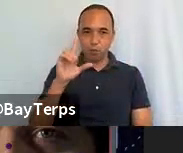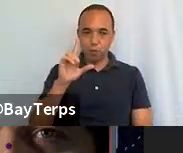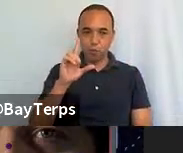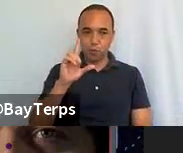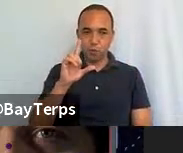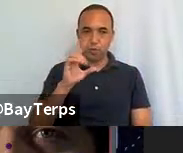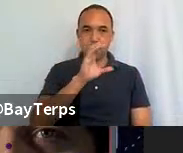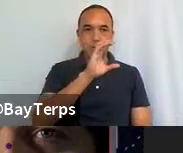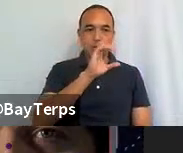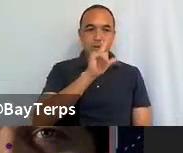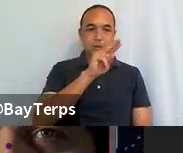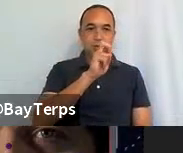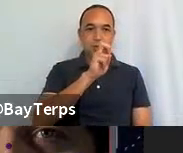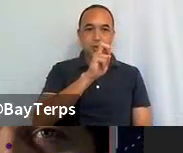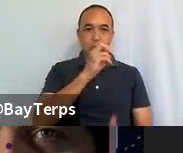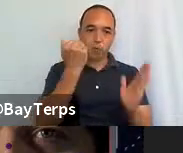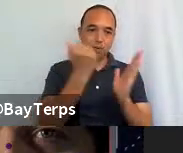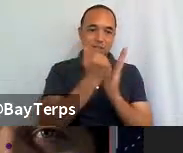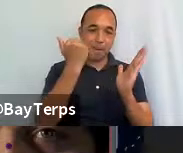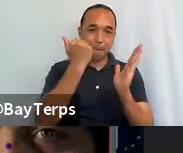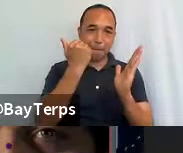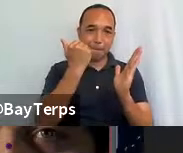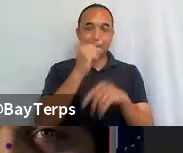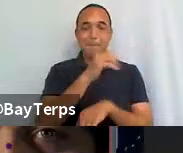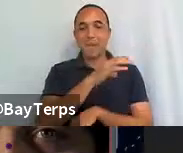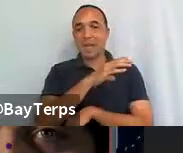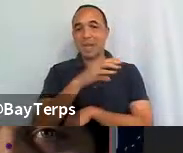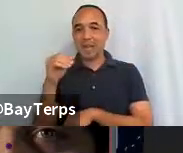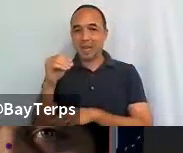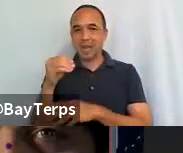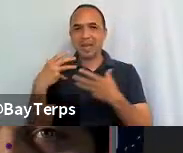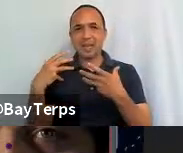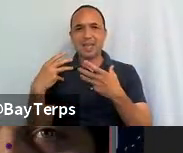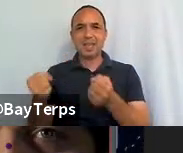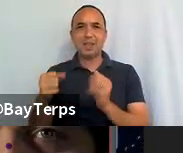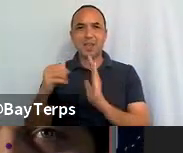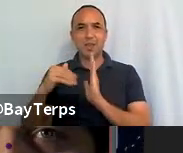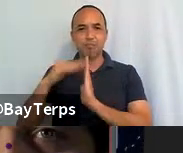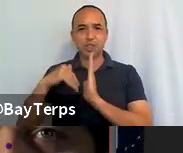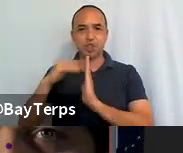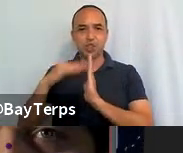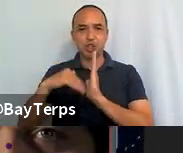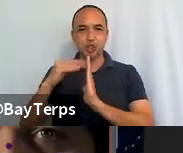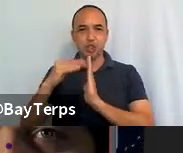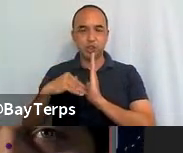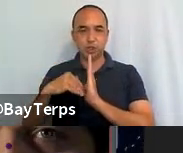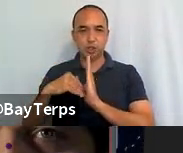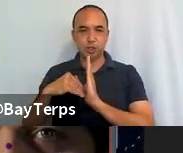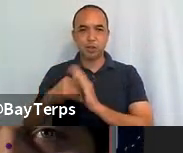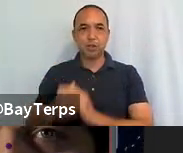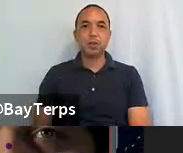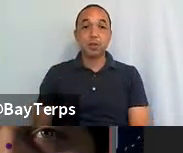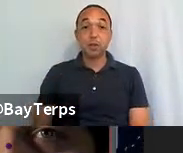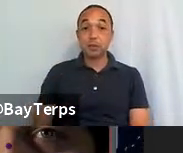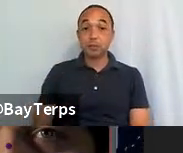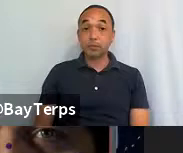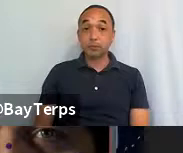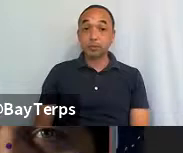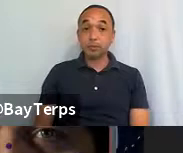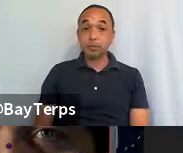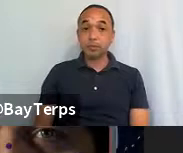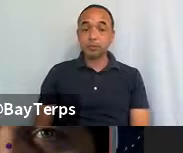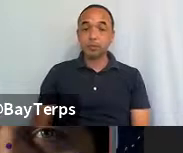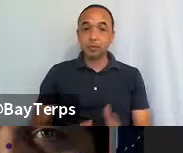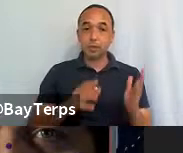tool and the healing brush tool. Clone stamp tool basically